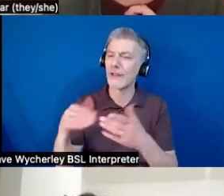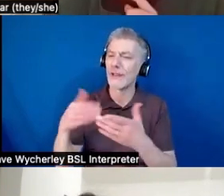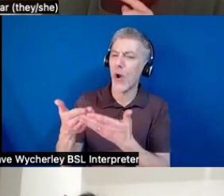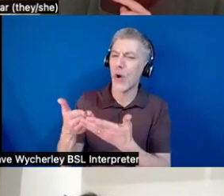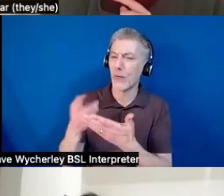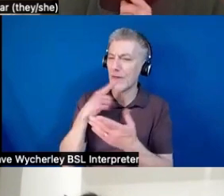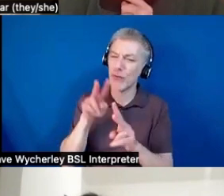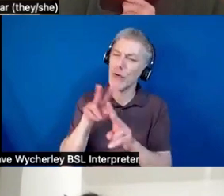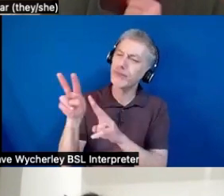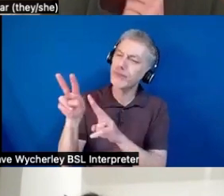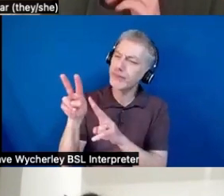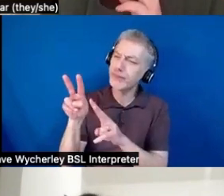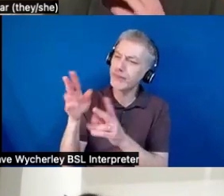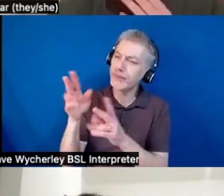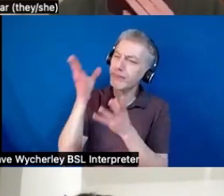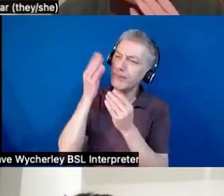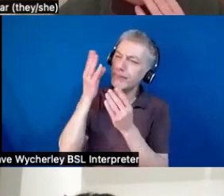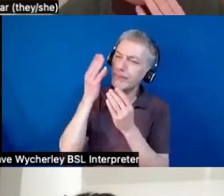useful to see.